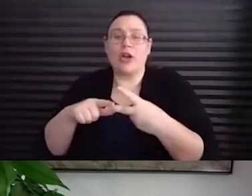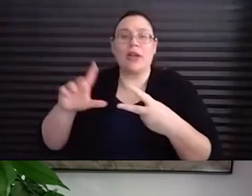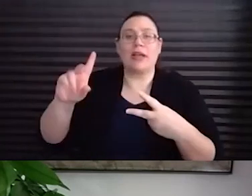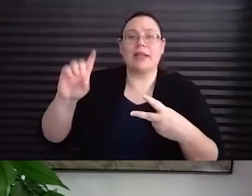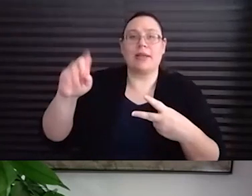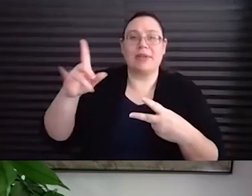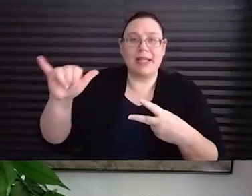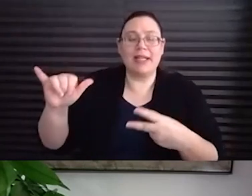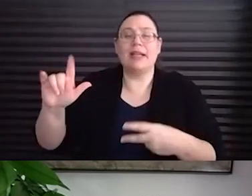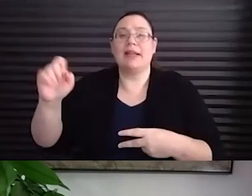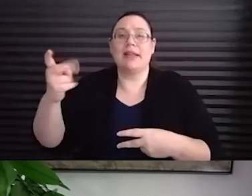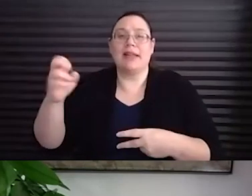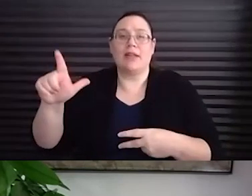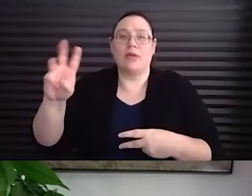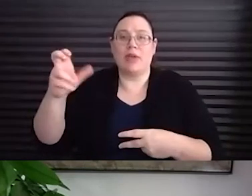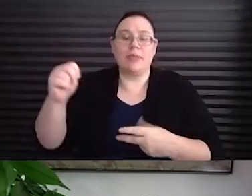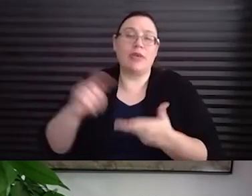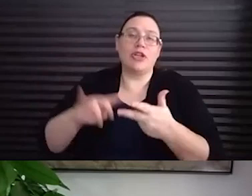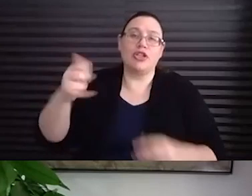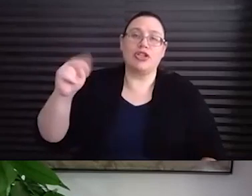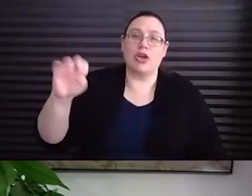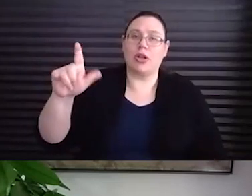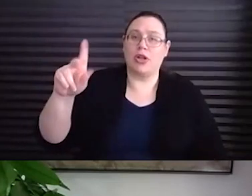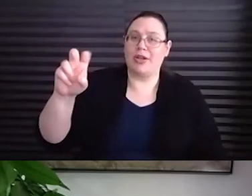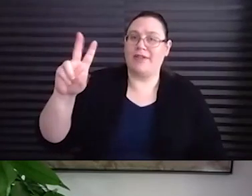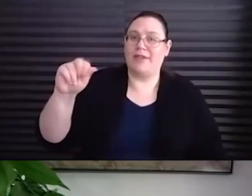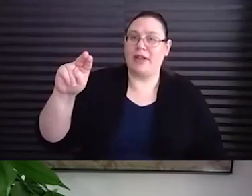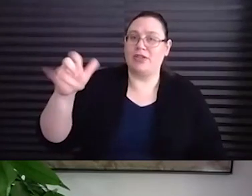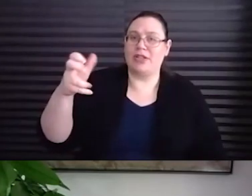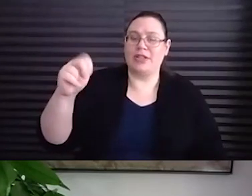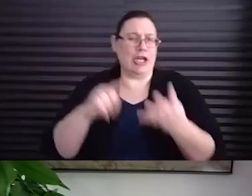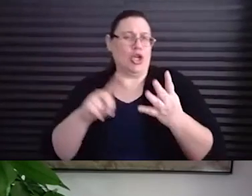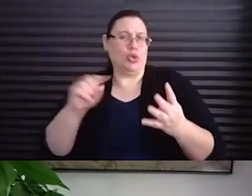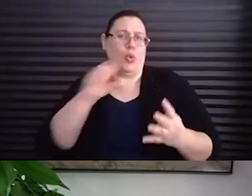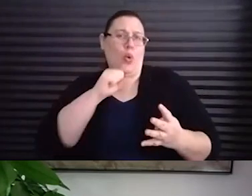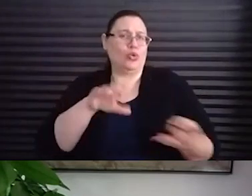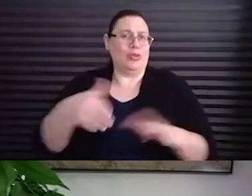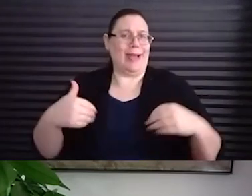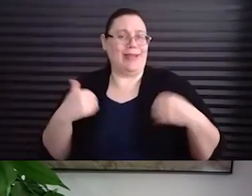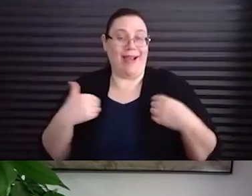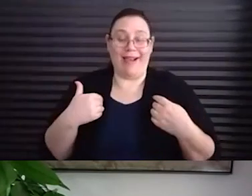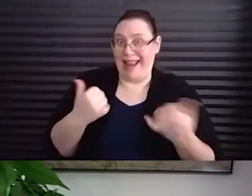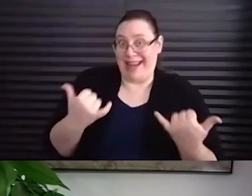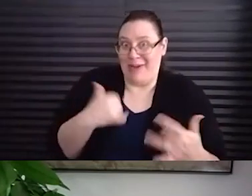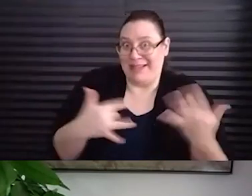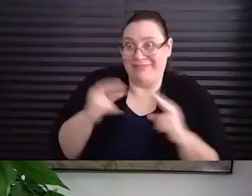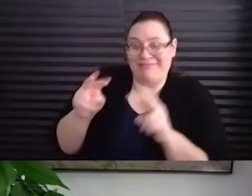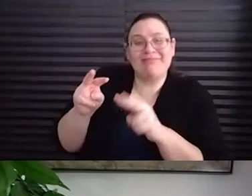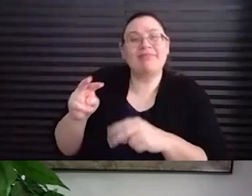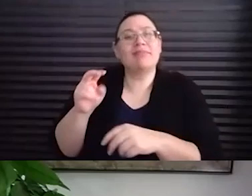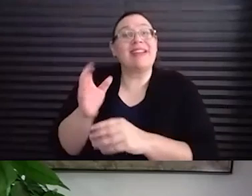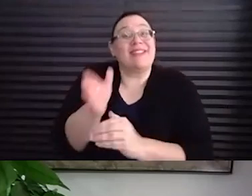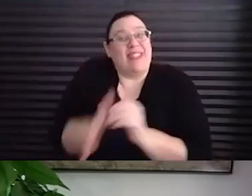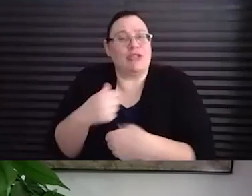Lethal Weapon, Amazon's Jean-Claude Van Johnson, and Too Old to Die Young. And currently, which I'm very excited to hear more about later, he is completing